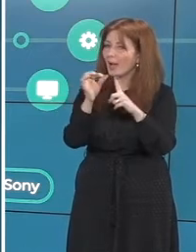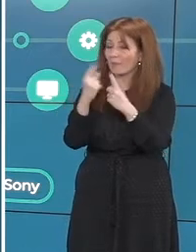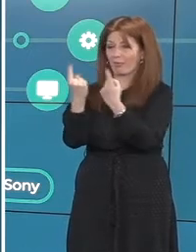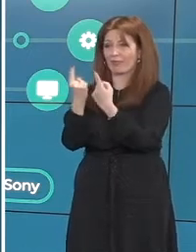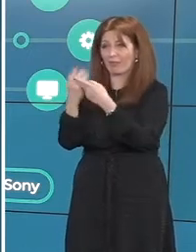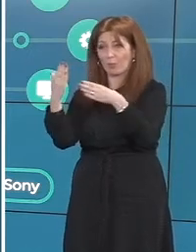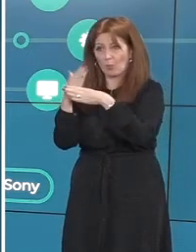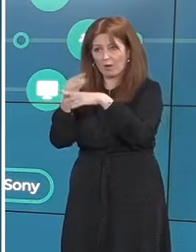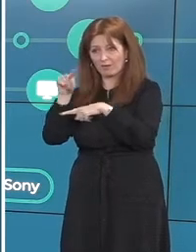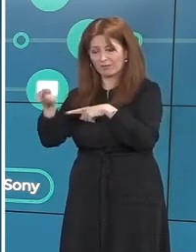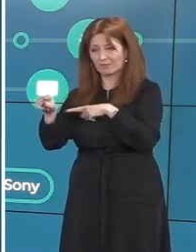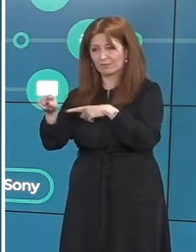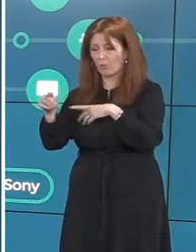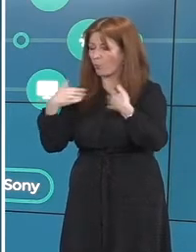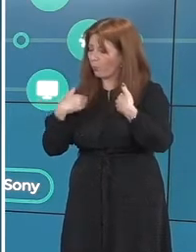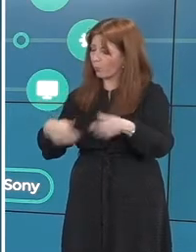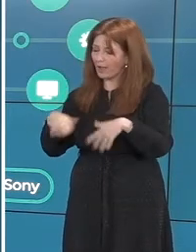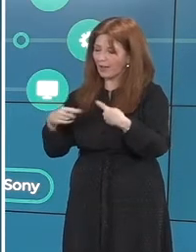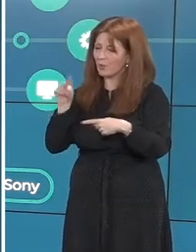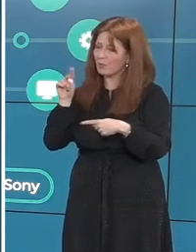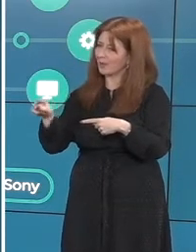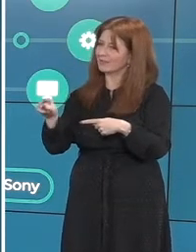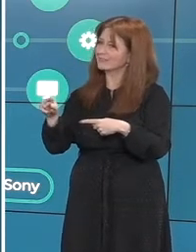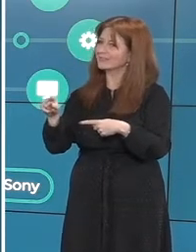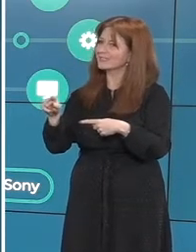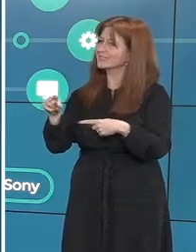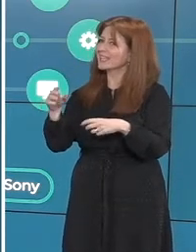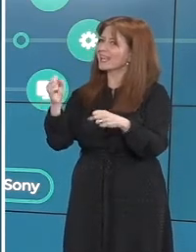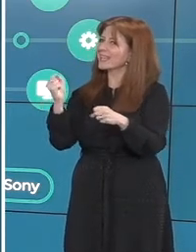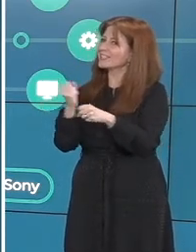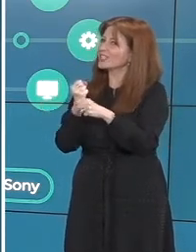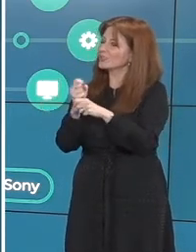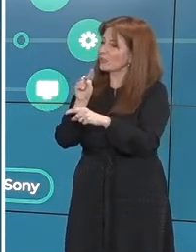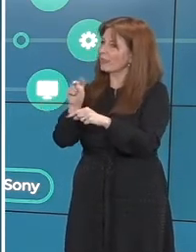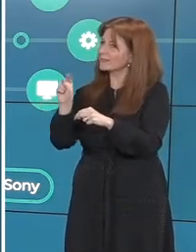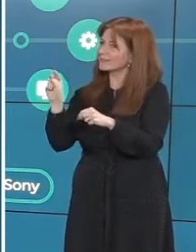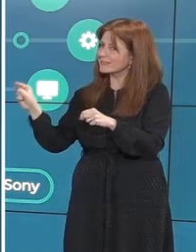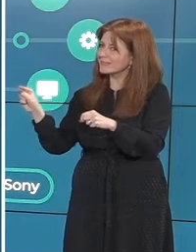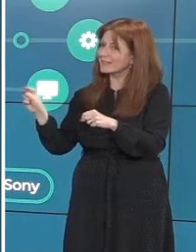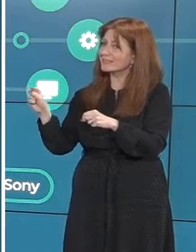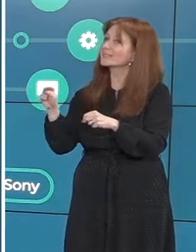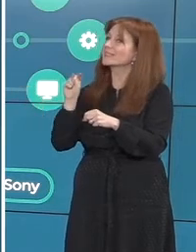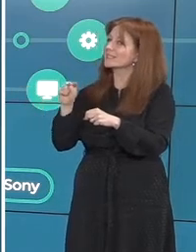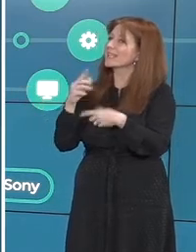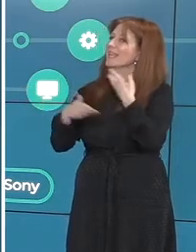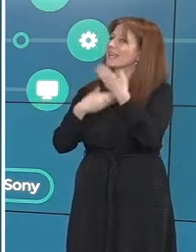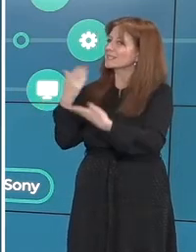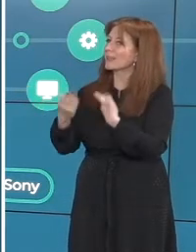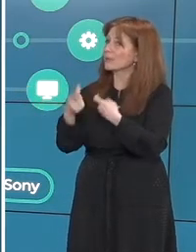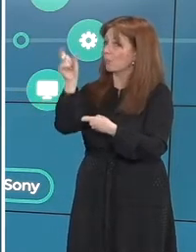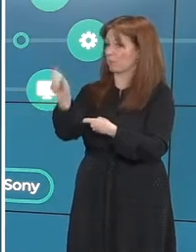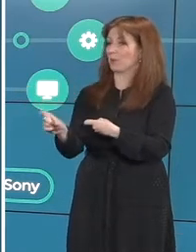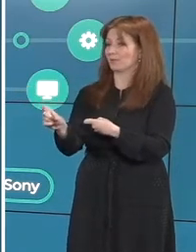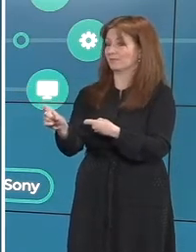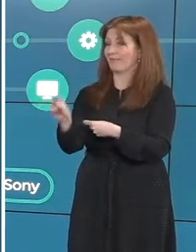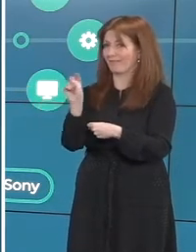on is fantastic, but it doesn't do X. And let me explain to you what that means to even just one human being out in the world,